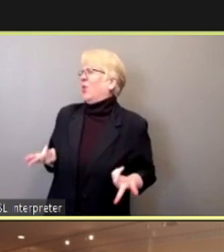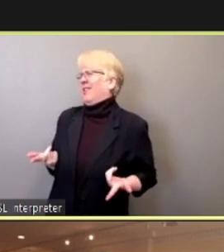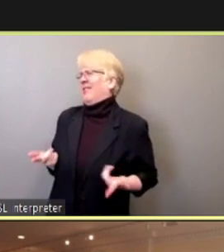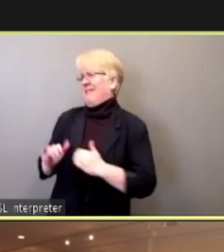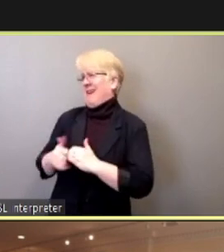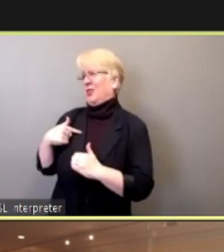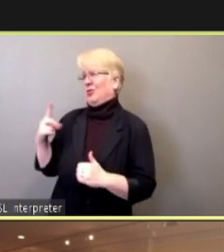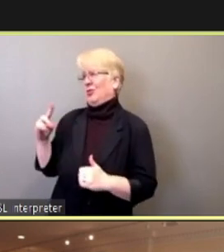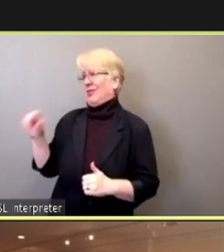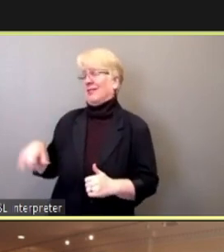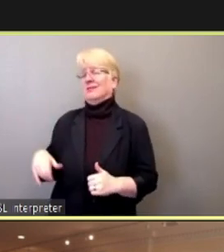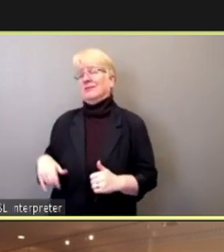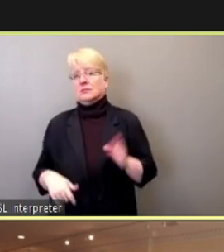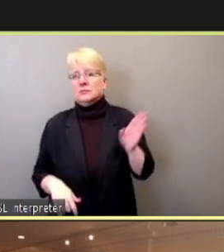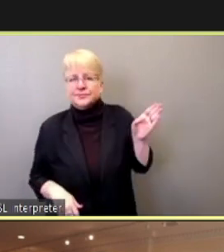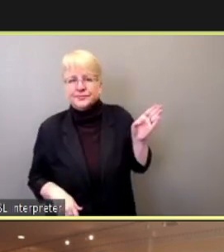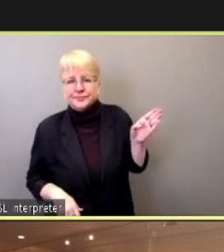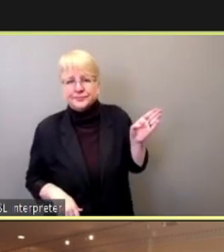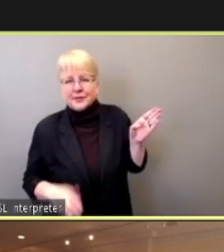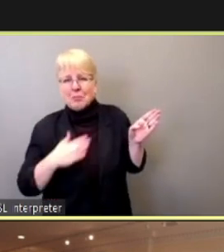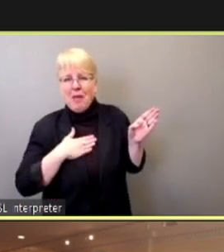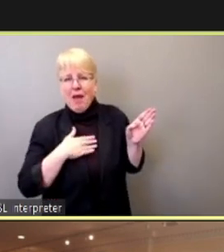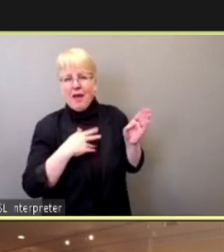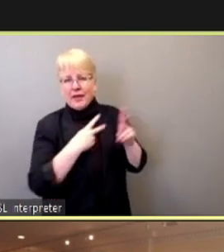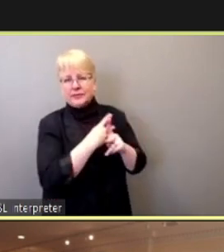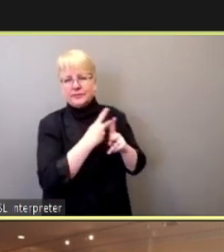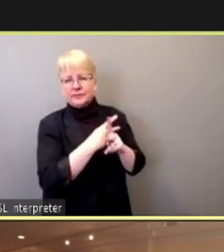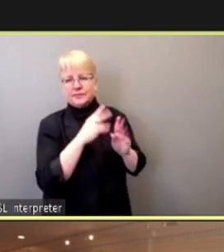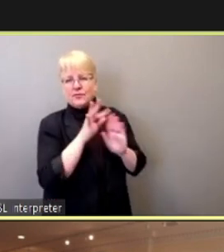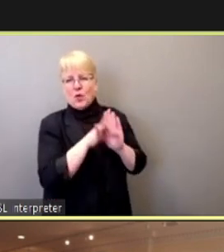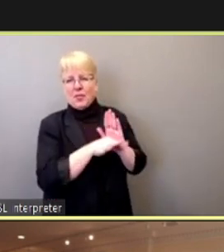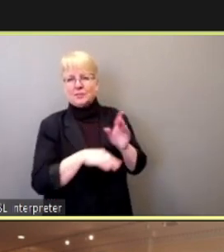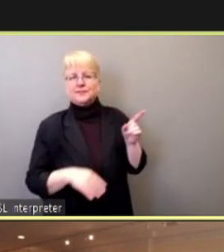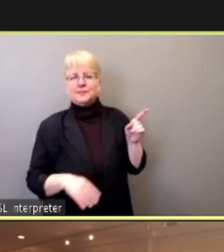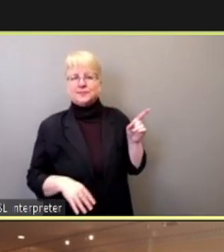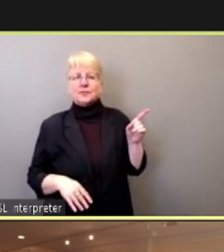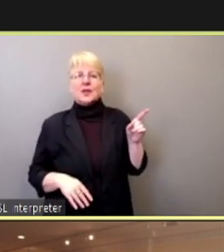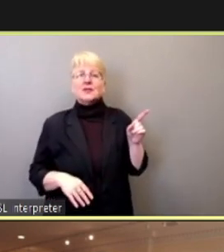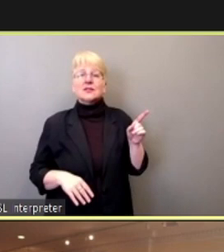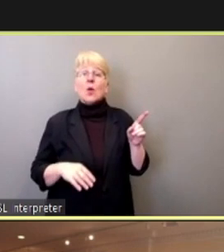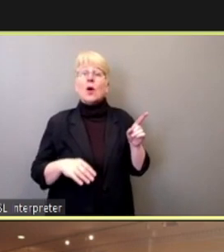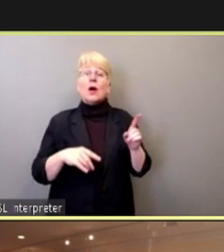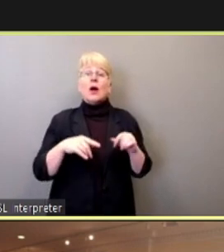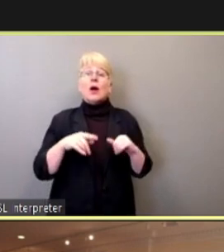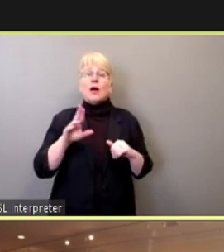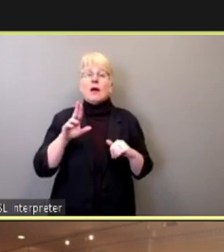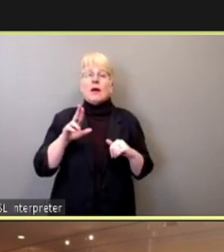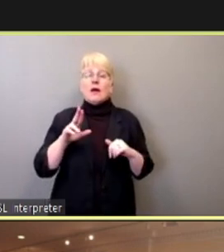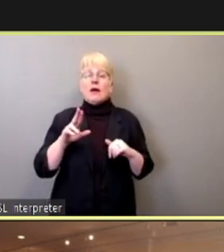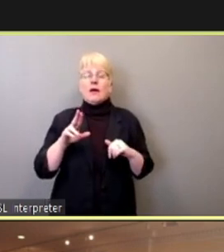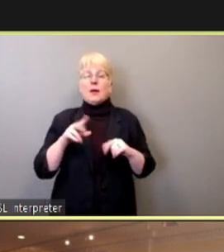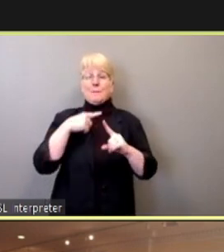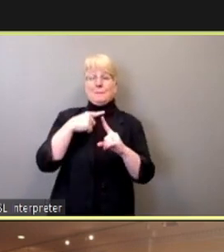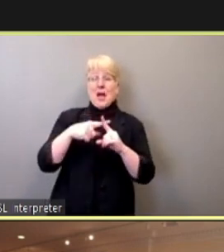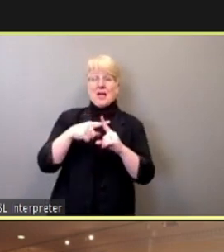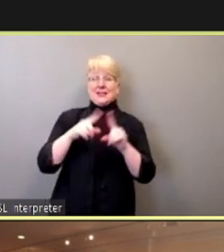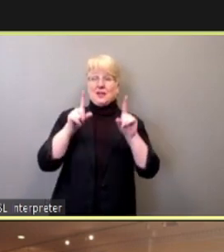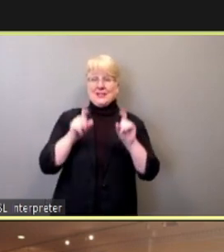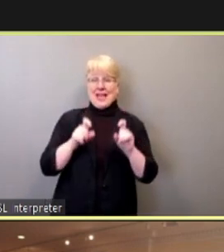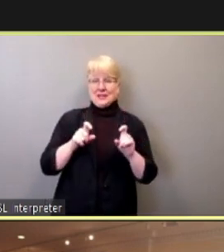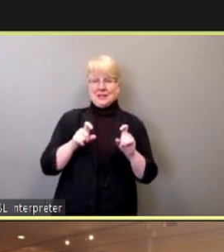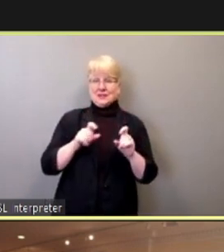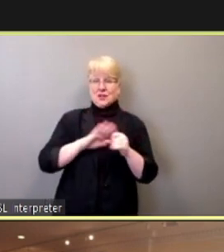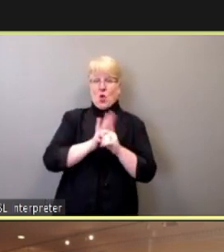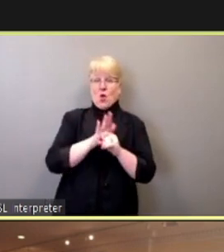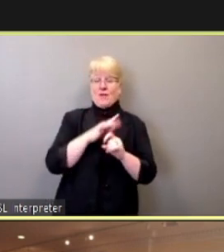test positivity rate, which is of most interest to all of us these days, is the number of unduplicated positive tests, which is the same